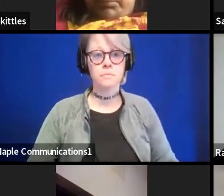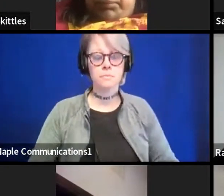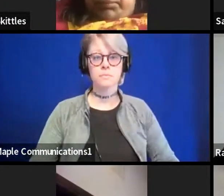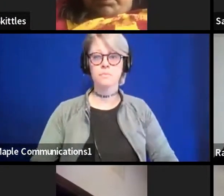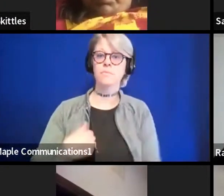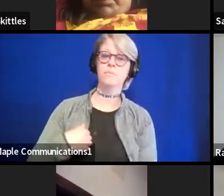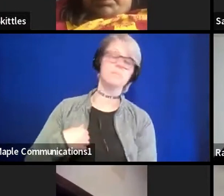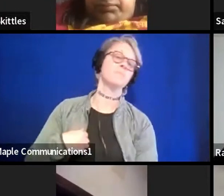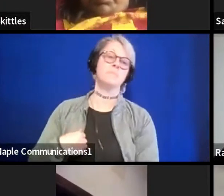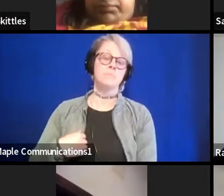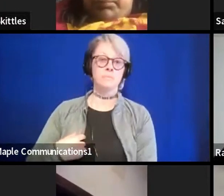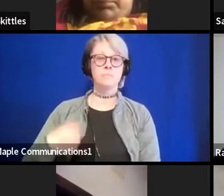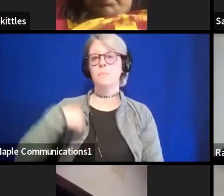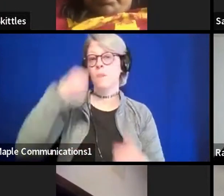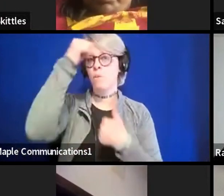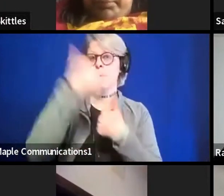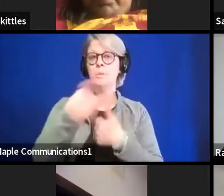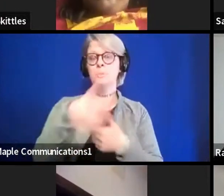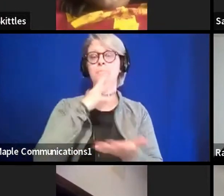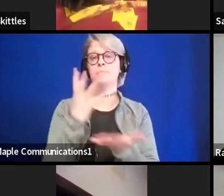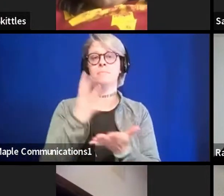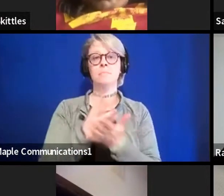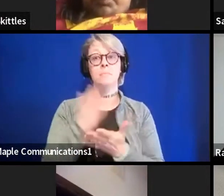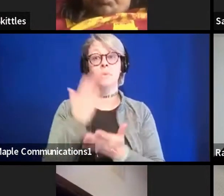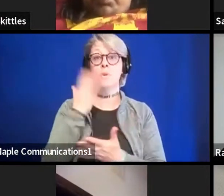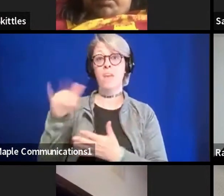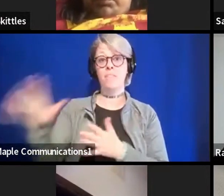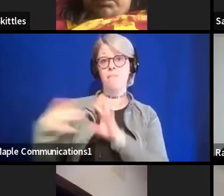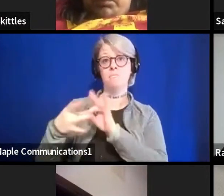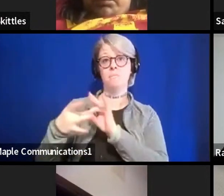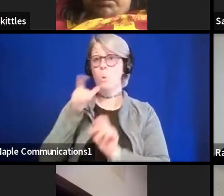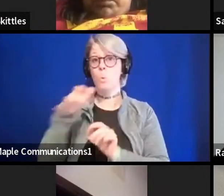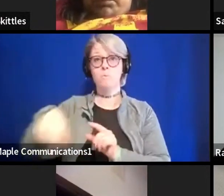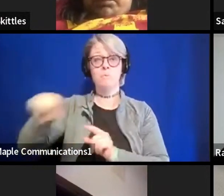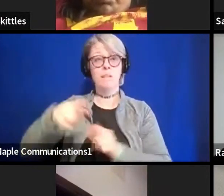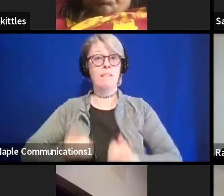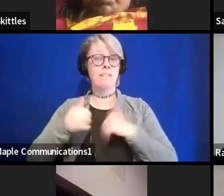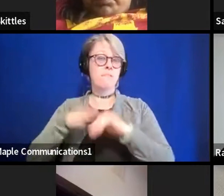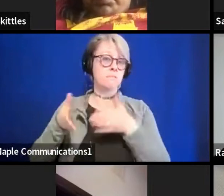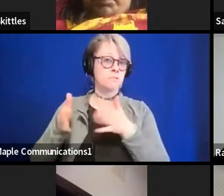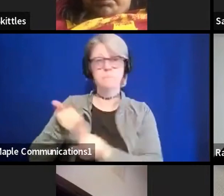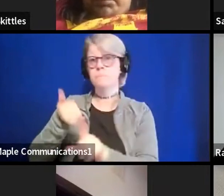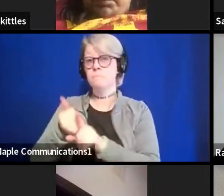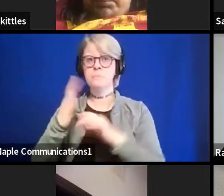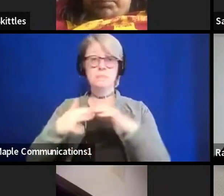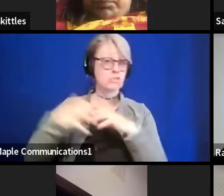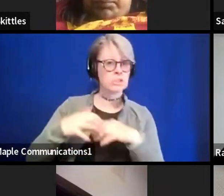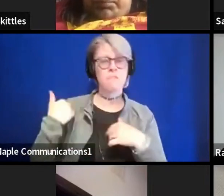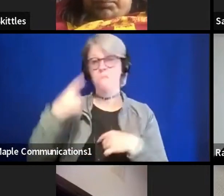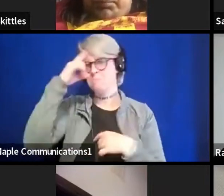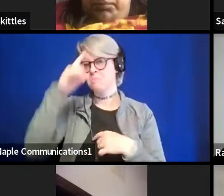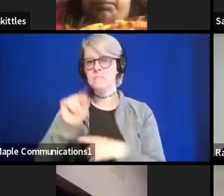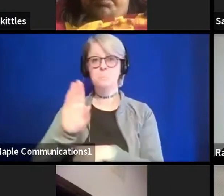the relationship to some of the people on the streets that are Indigenous and, you know, brain injury and, you know, and then